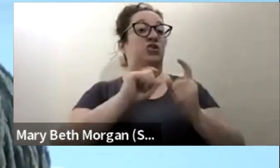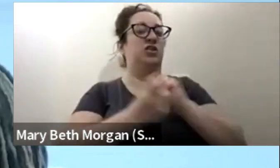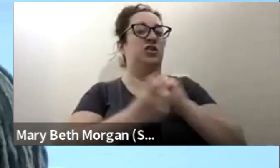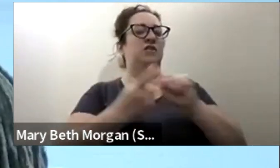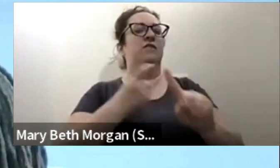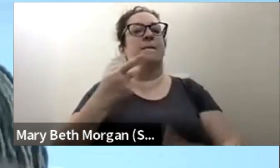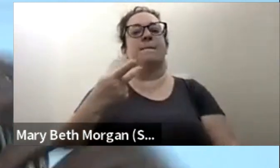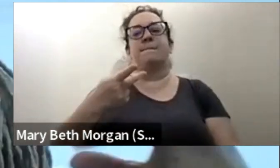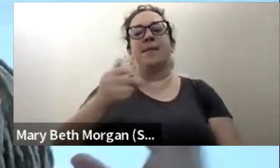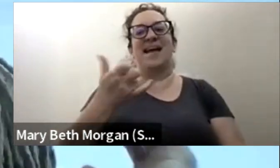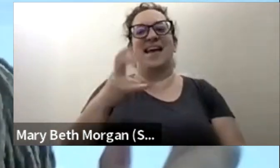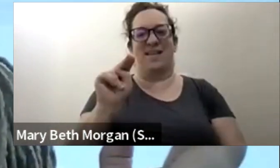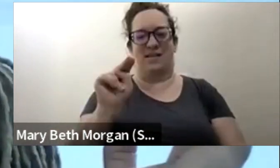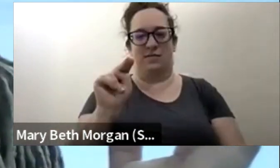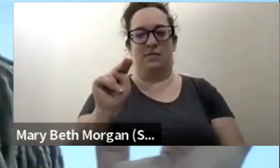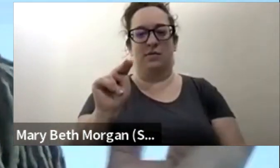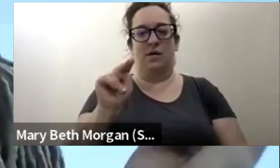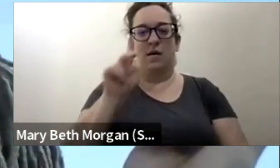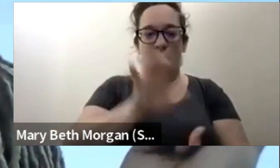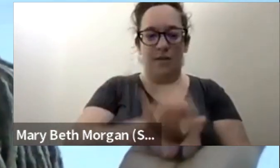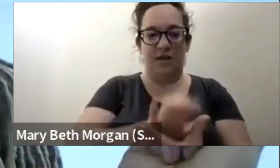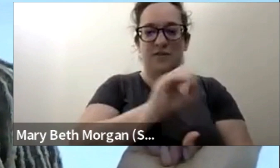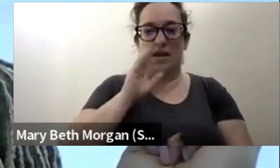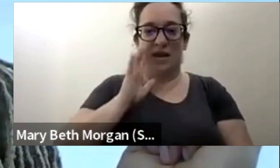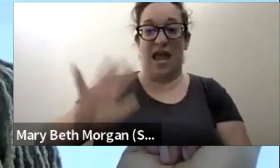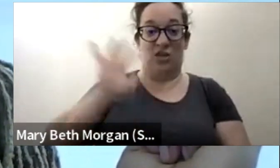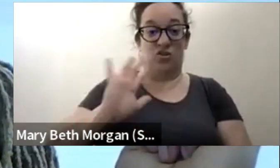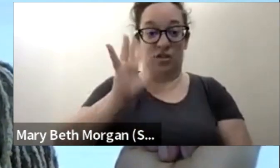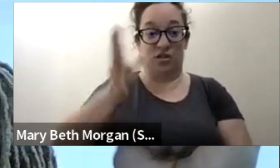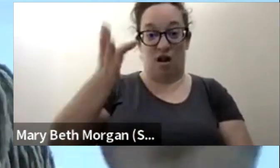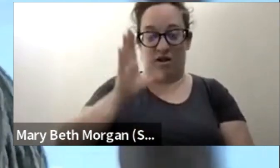The violence of nature is a massive part of it, yeah.